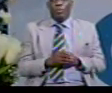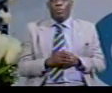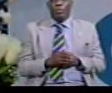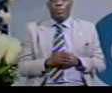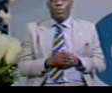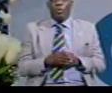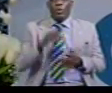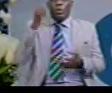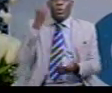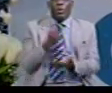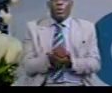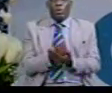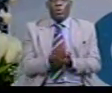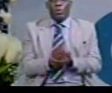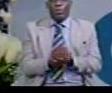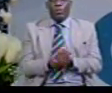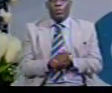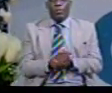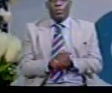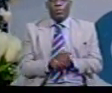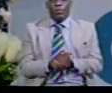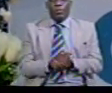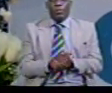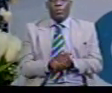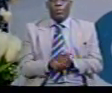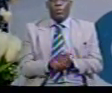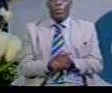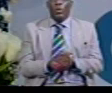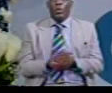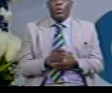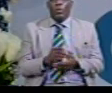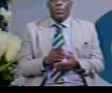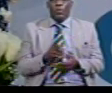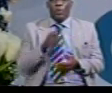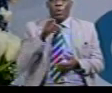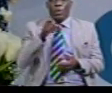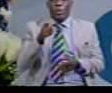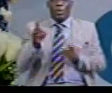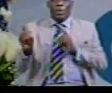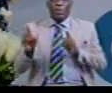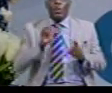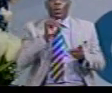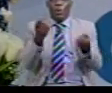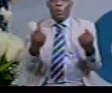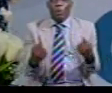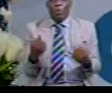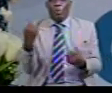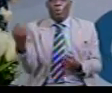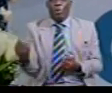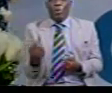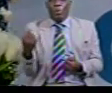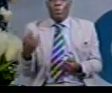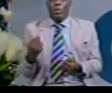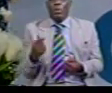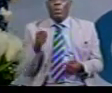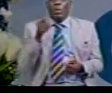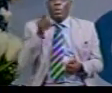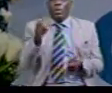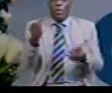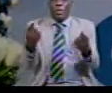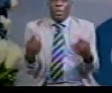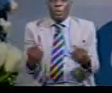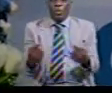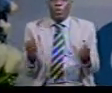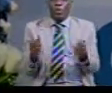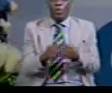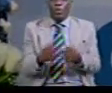Amen. Amen. He did not come alone. Il n'est pas venu seul. He came with a mother in